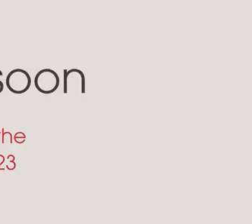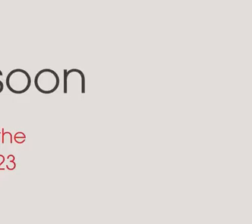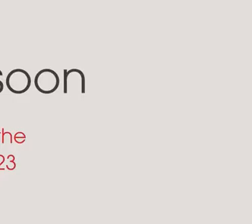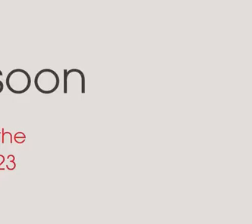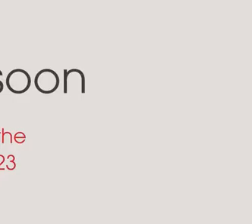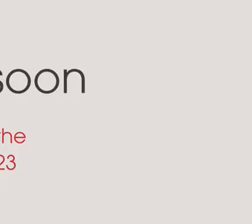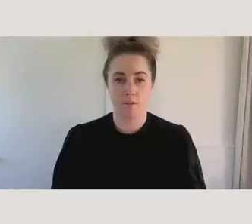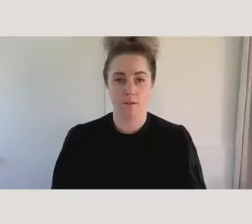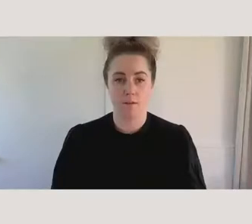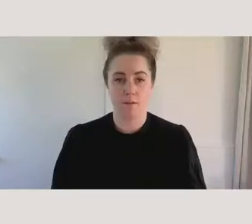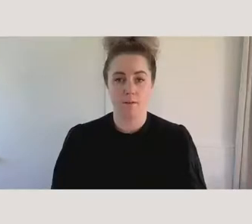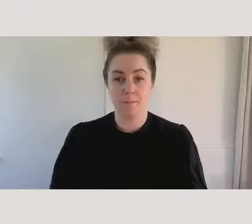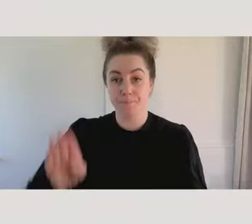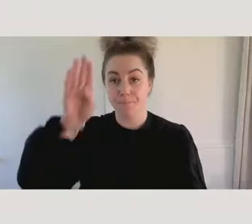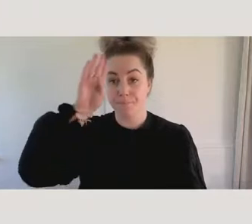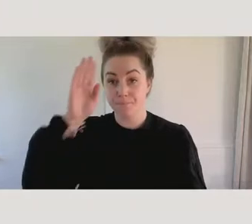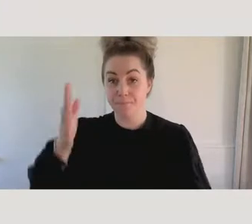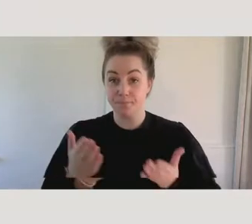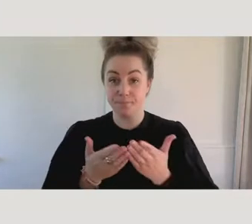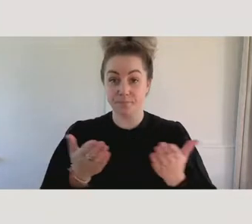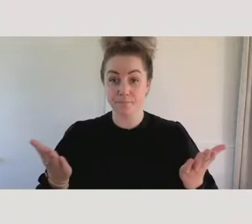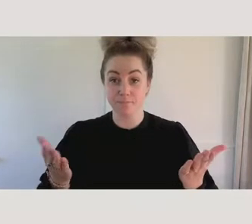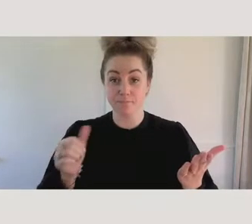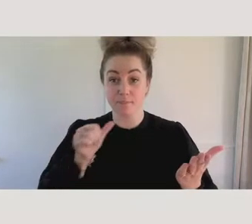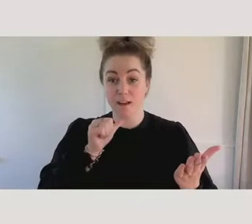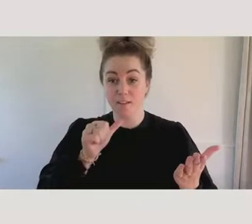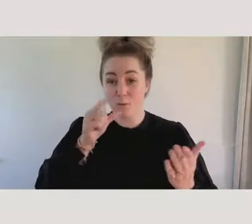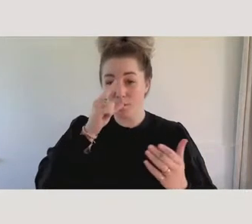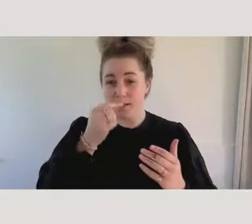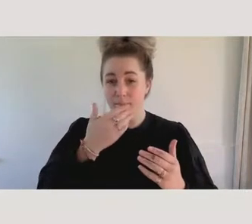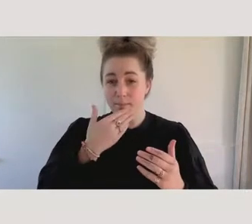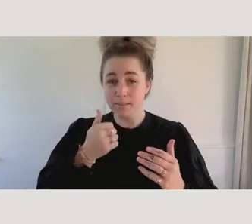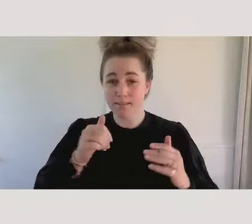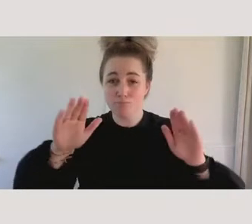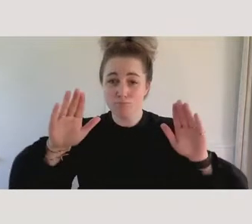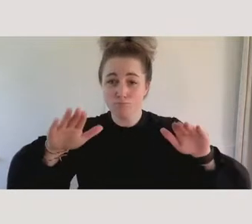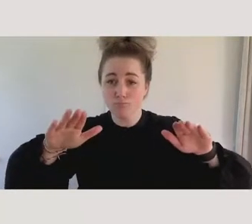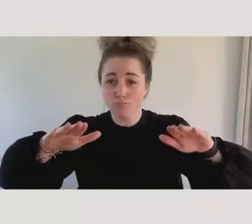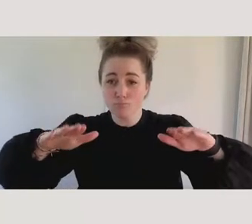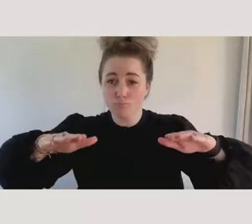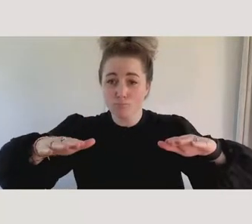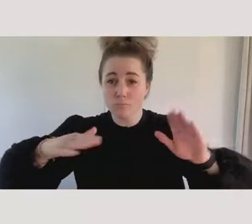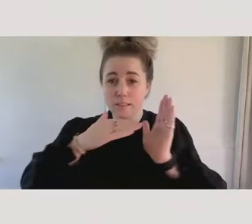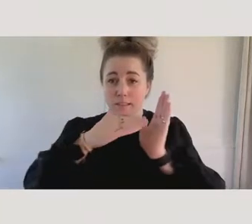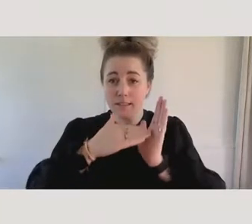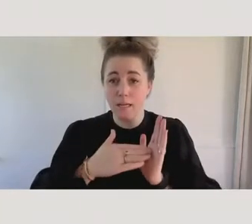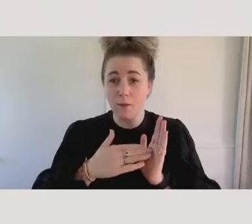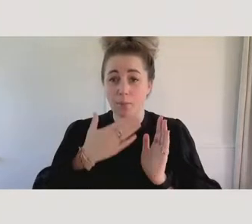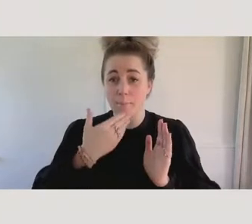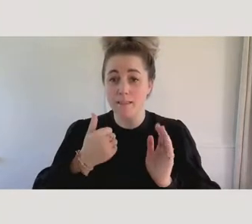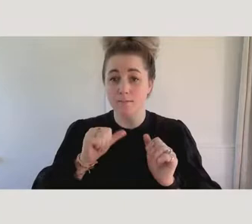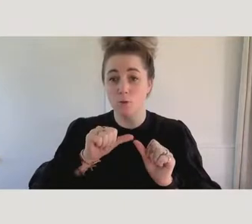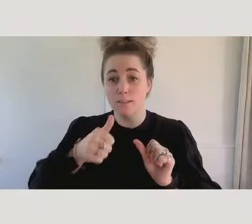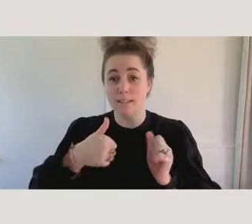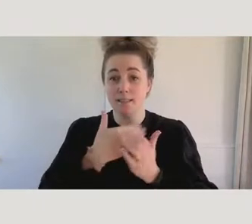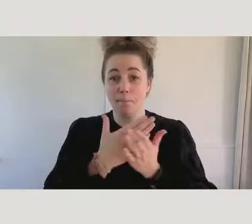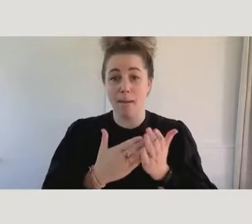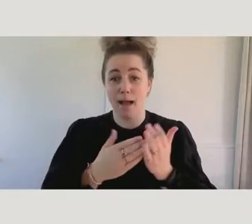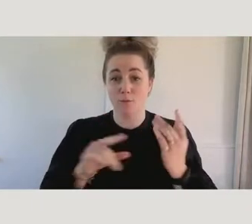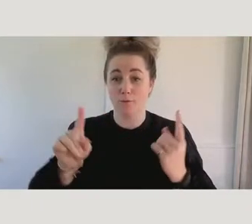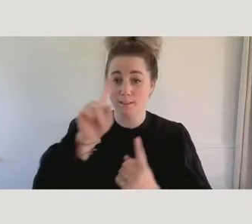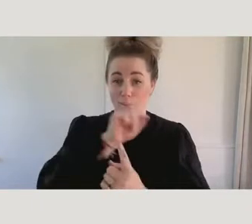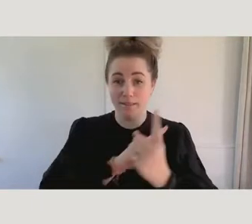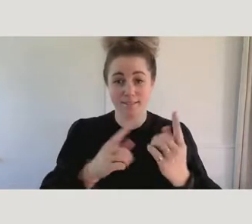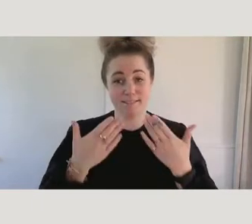on everybody if I could ask you to take your seats for the next uh part of our Summit thank